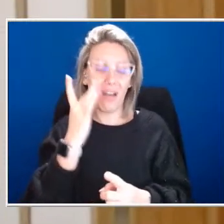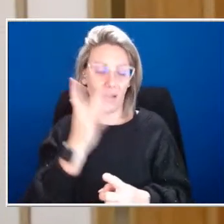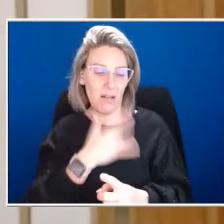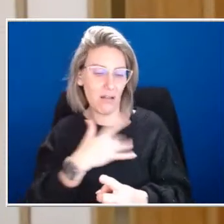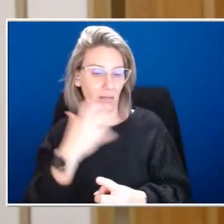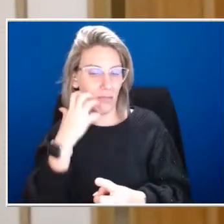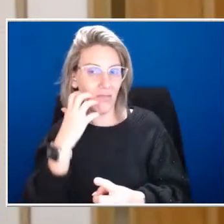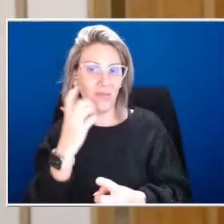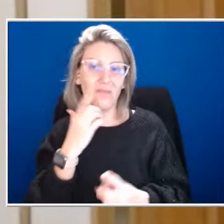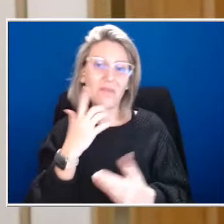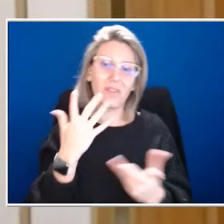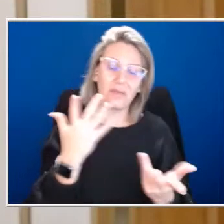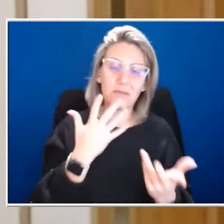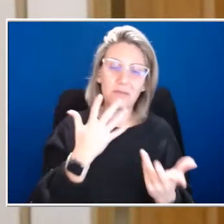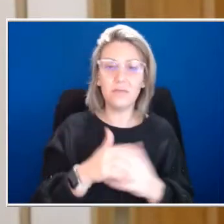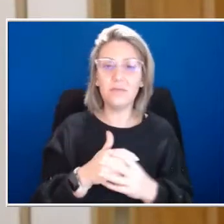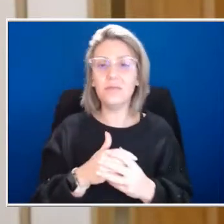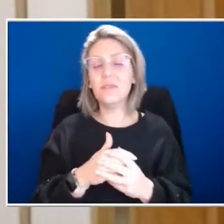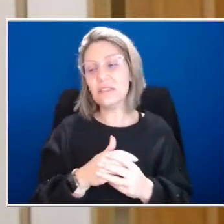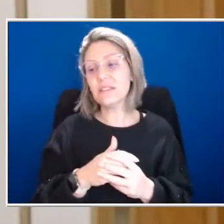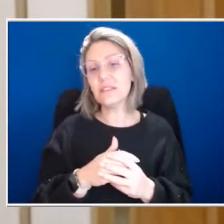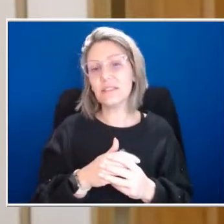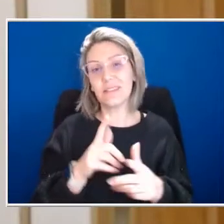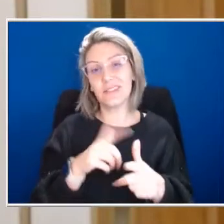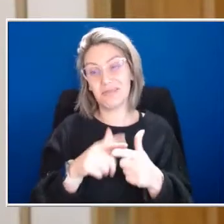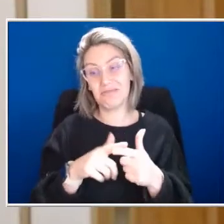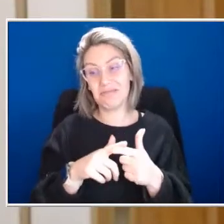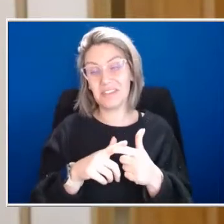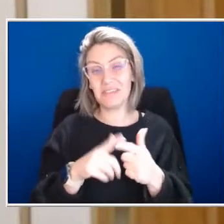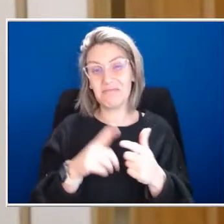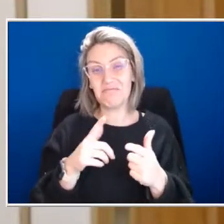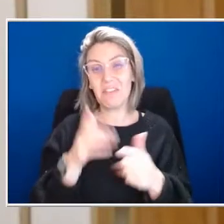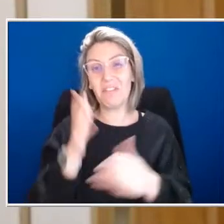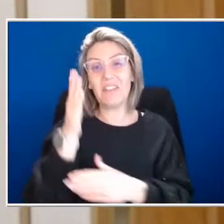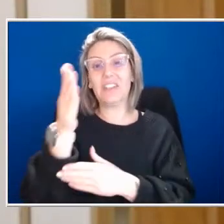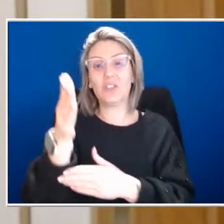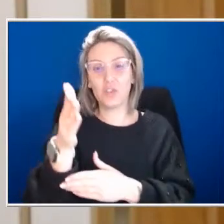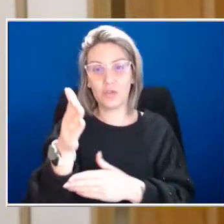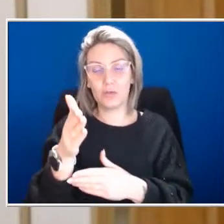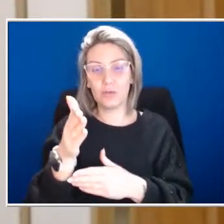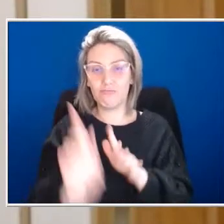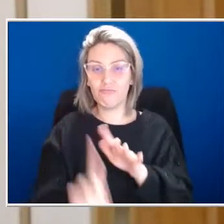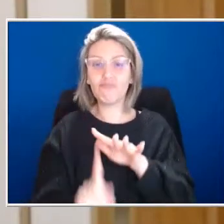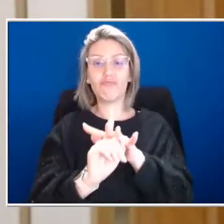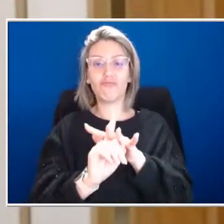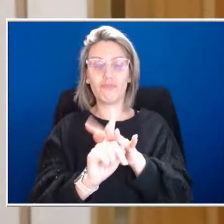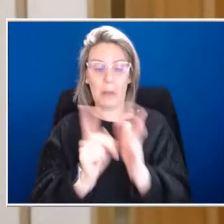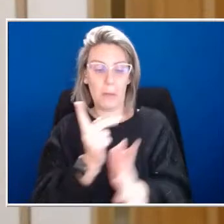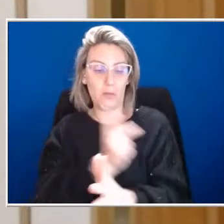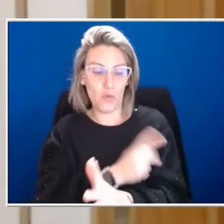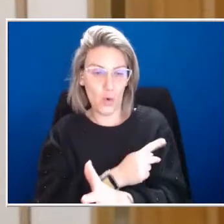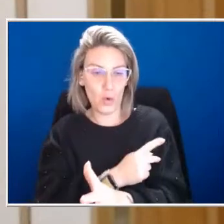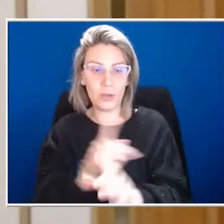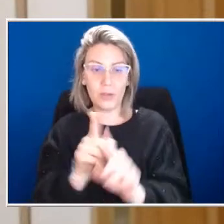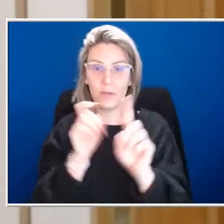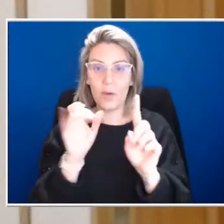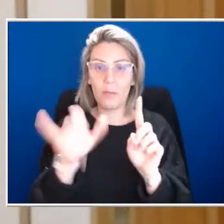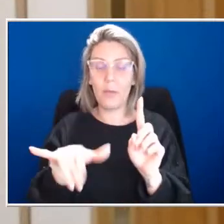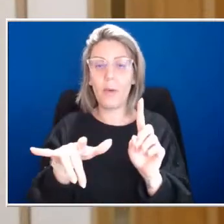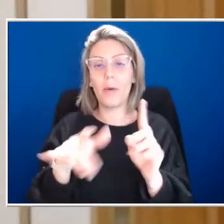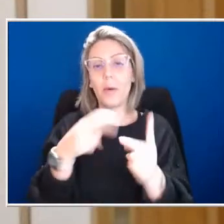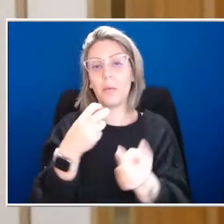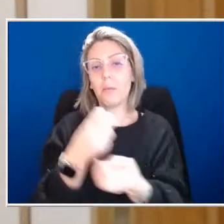unfortunately or fortunately, that did show that he was building this protein coming from bone marrow, and we diagnosed him